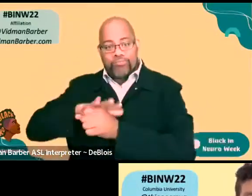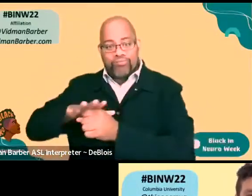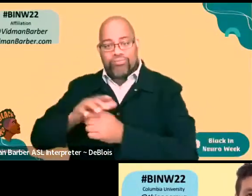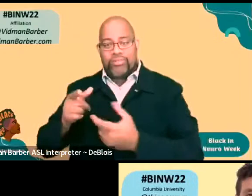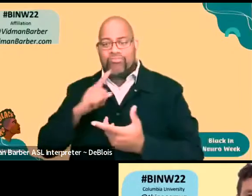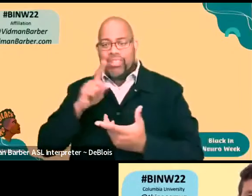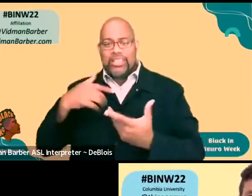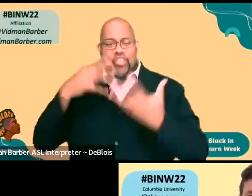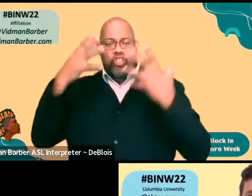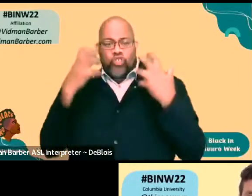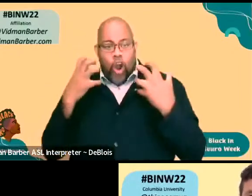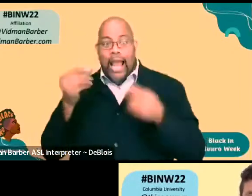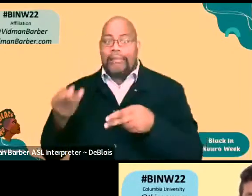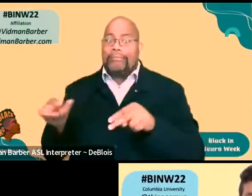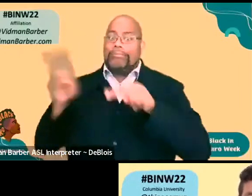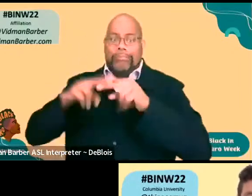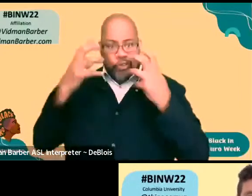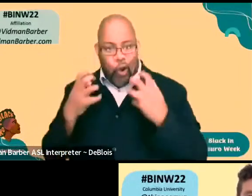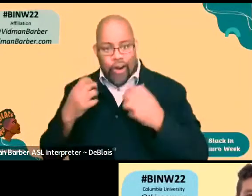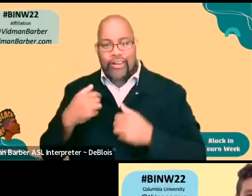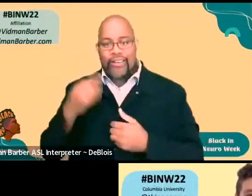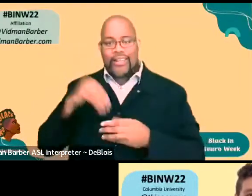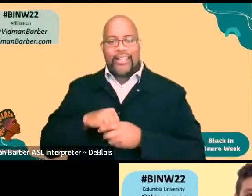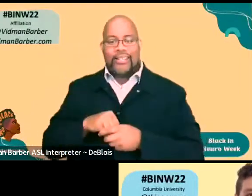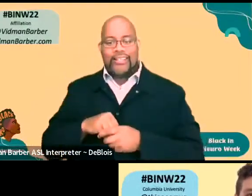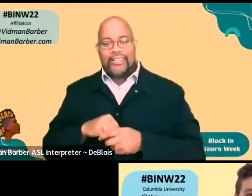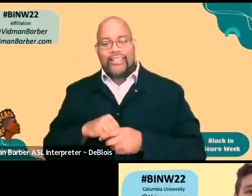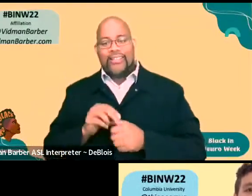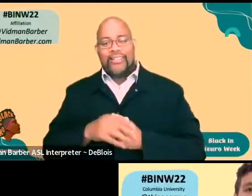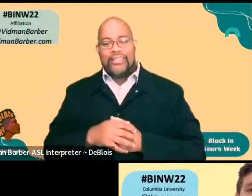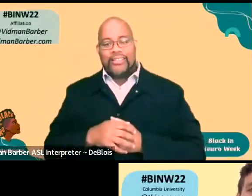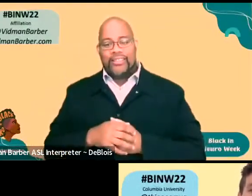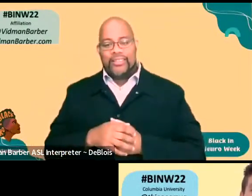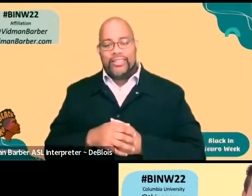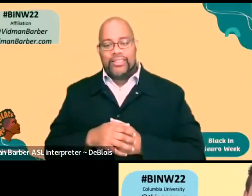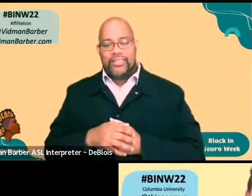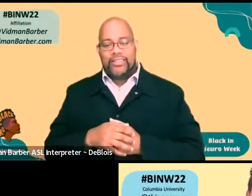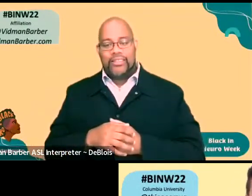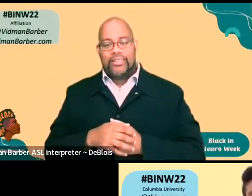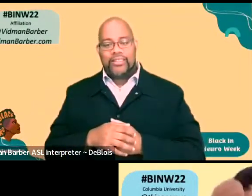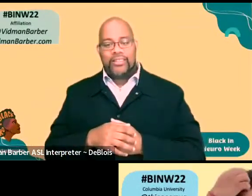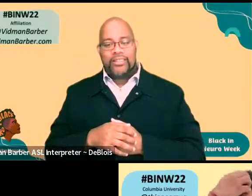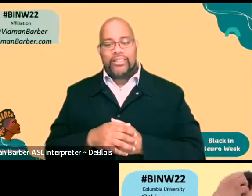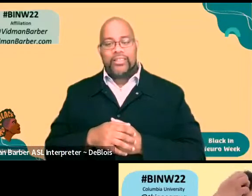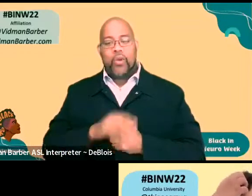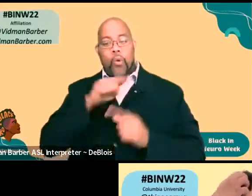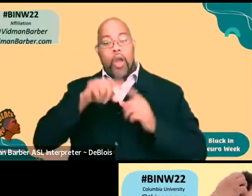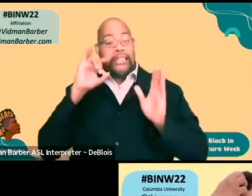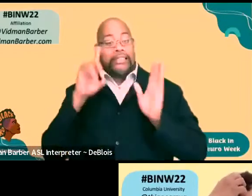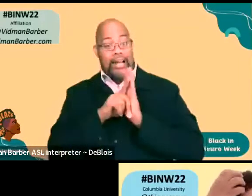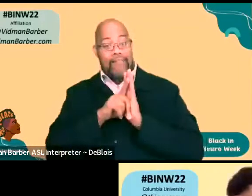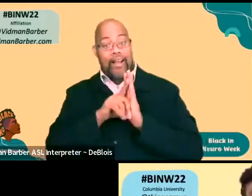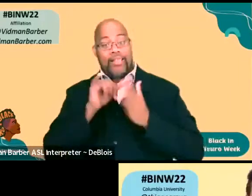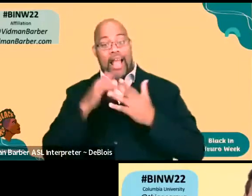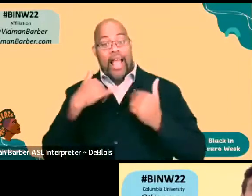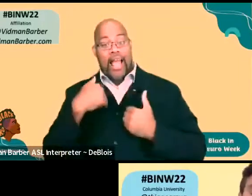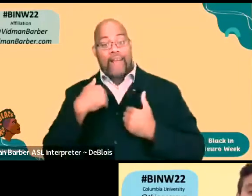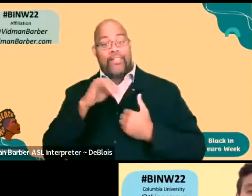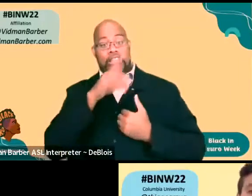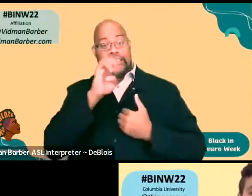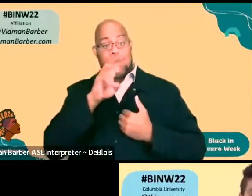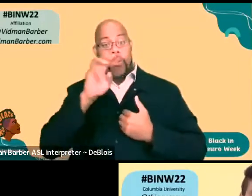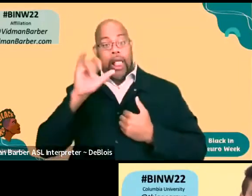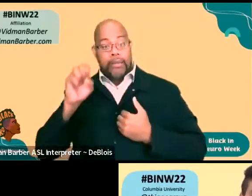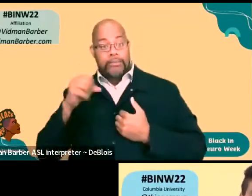come in like dark and extra dark. Think Lupita Nyong'o, she's in my tribe. And so when you identify that there's the Jesse Williams, and then